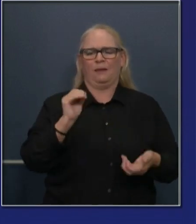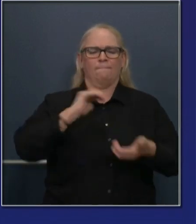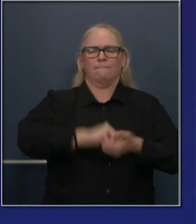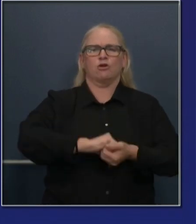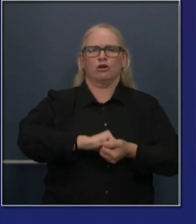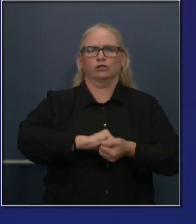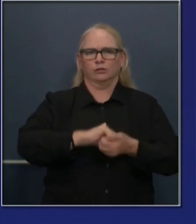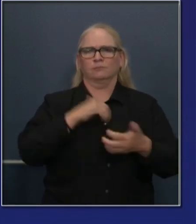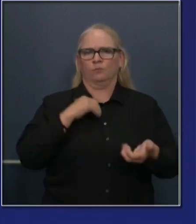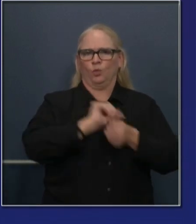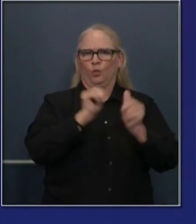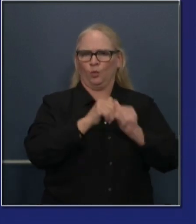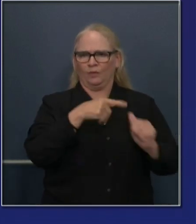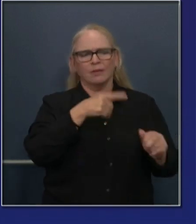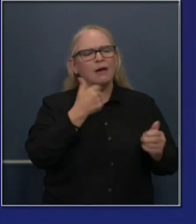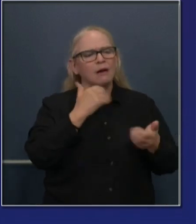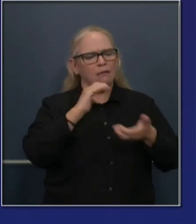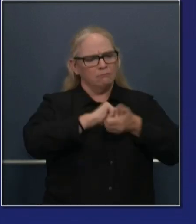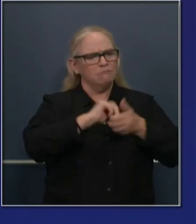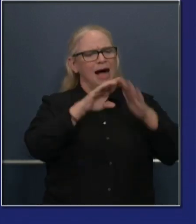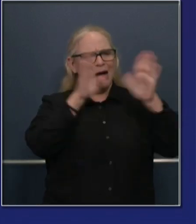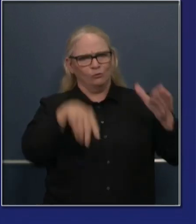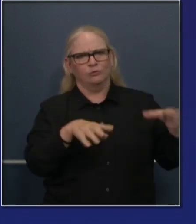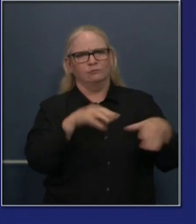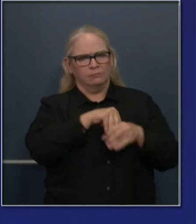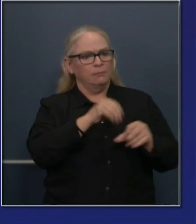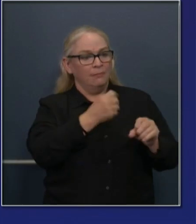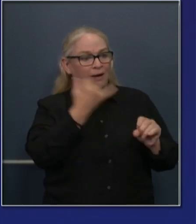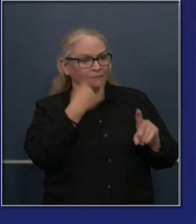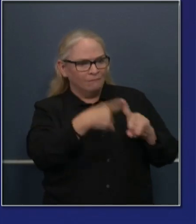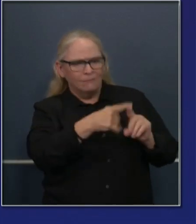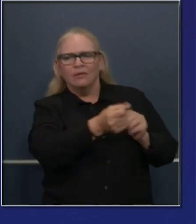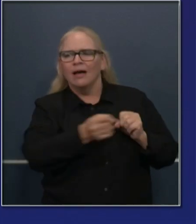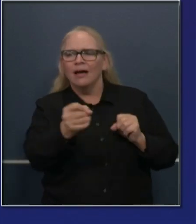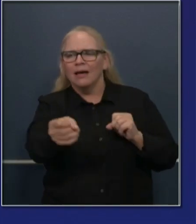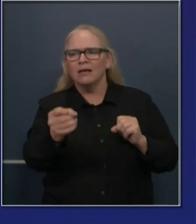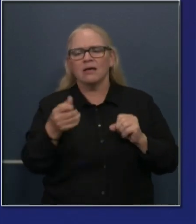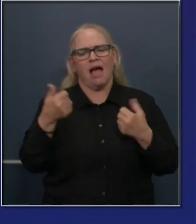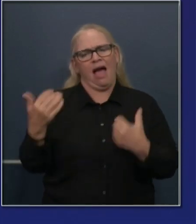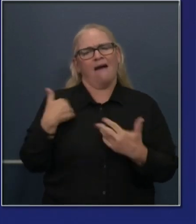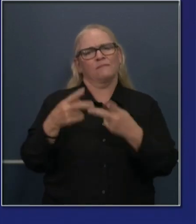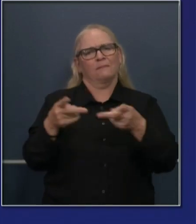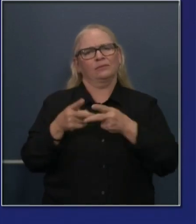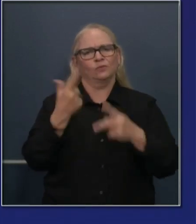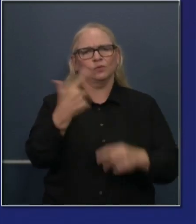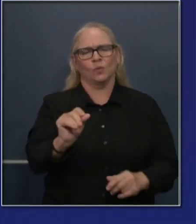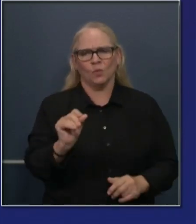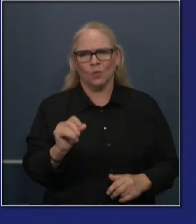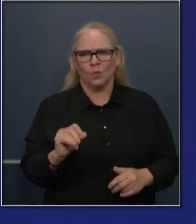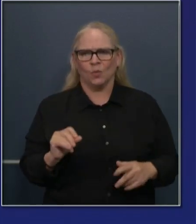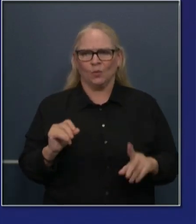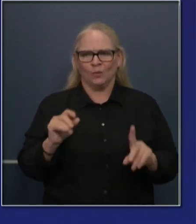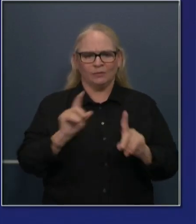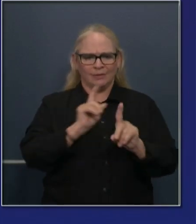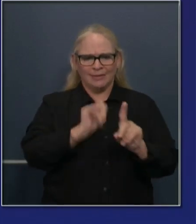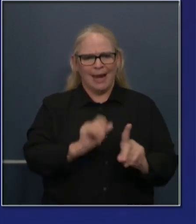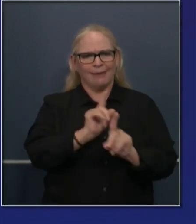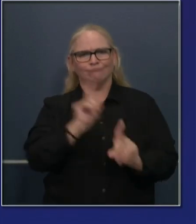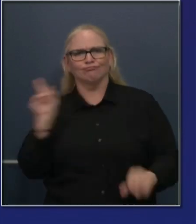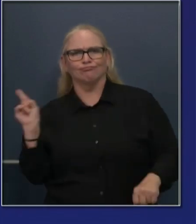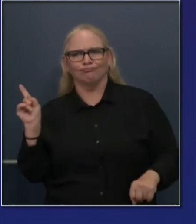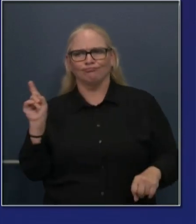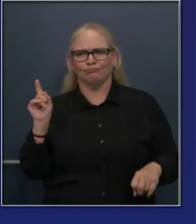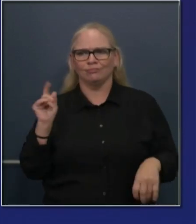led by providing facilities, providing access to quarantine and isolate individual farm workers